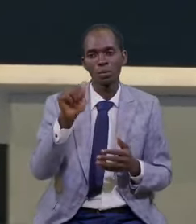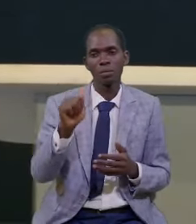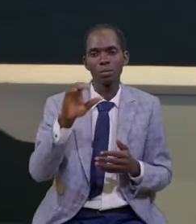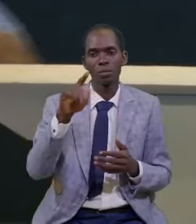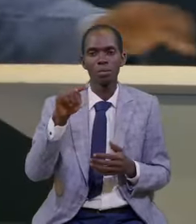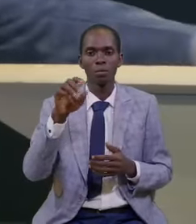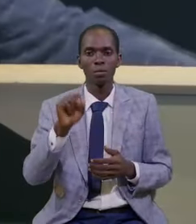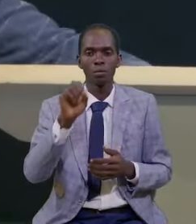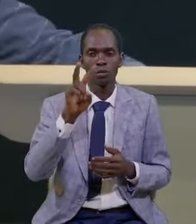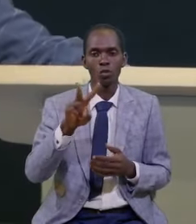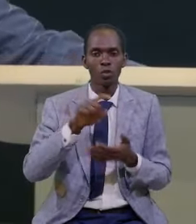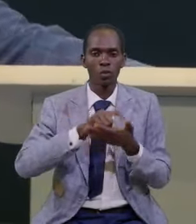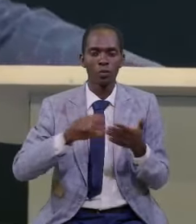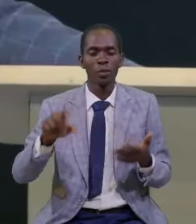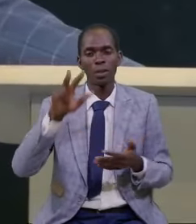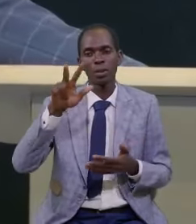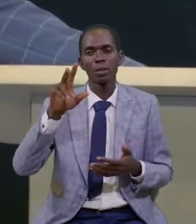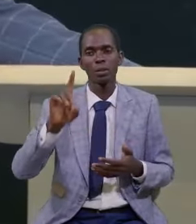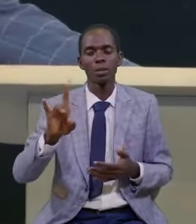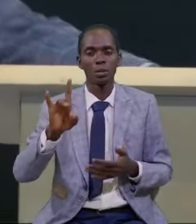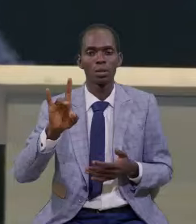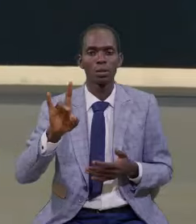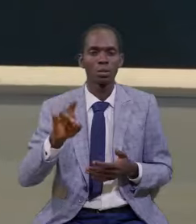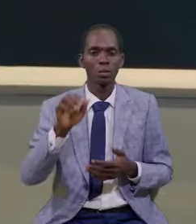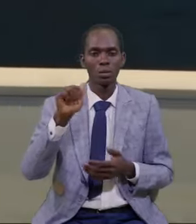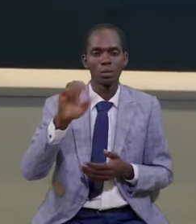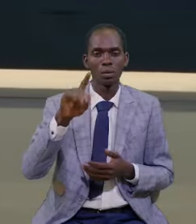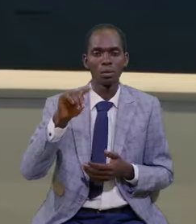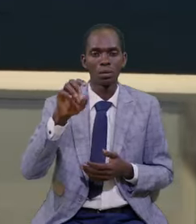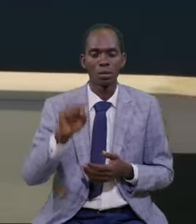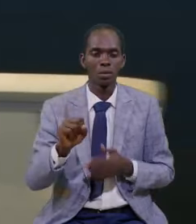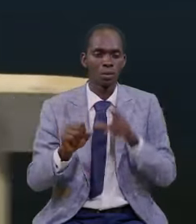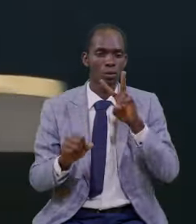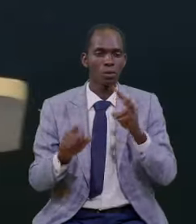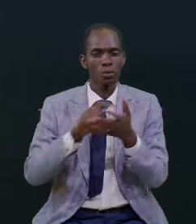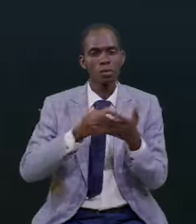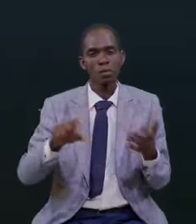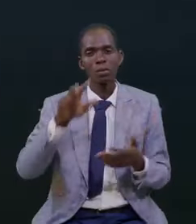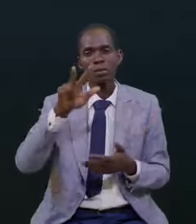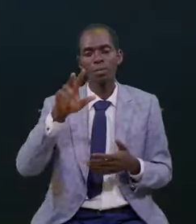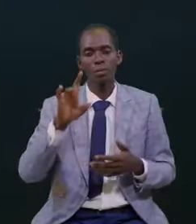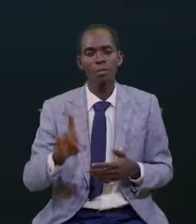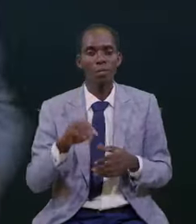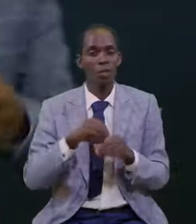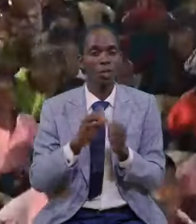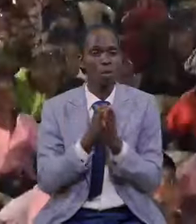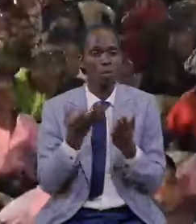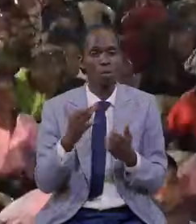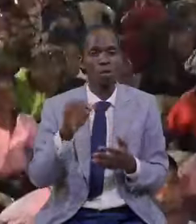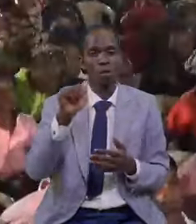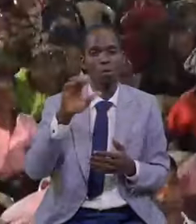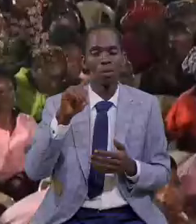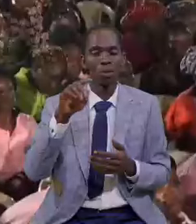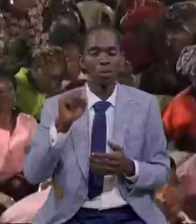verse 38. Acts chapter 2, verse 38. In Acts chapter 2, verse 38. And